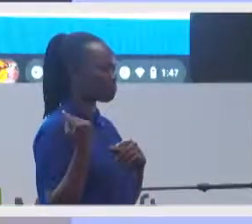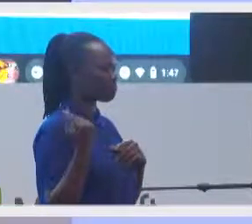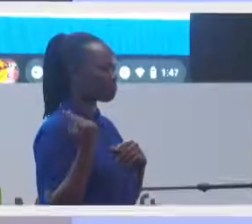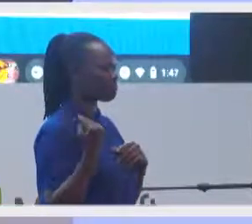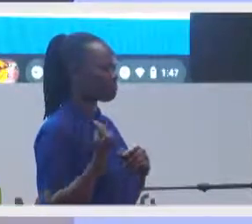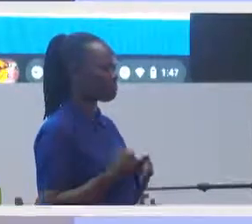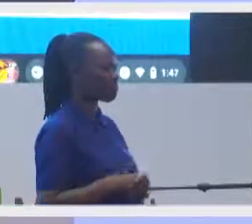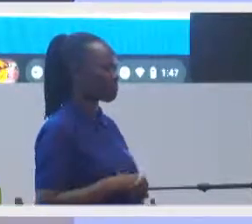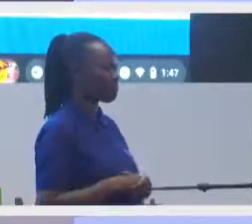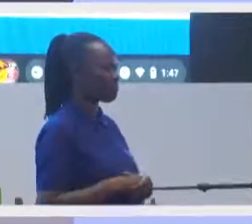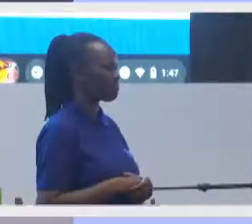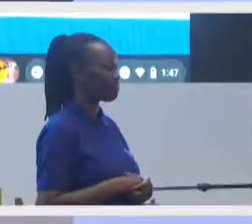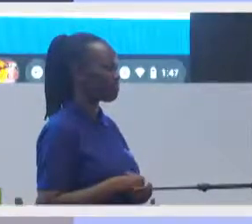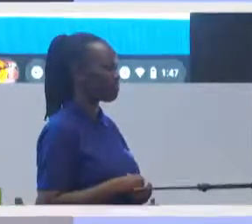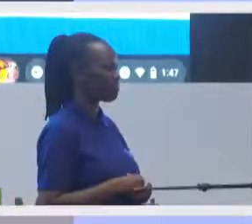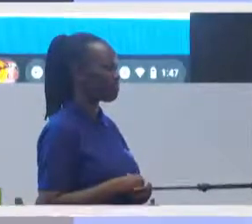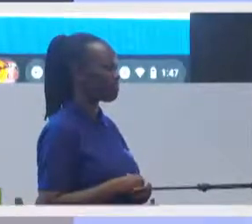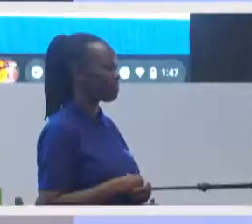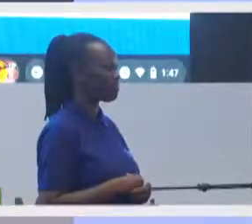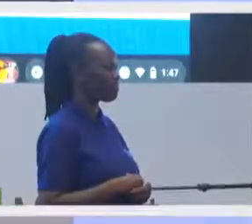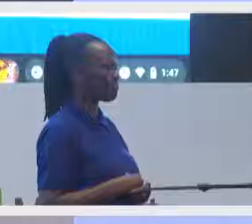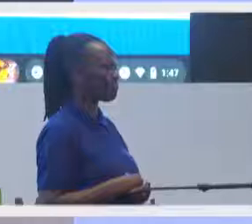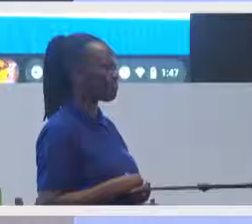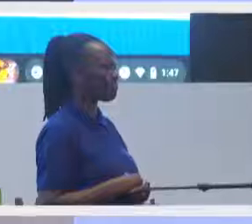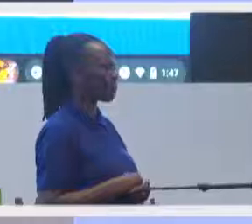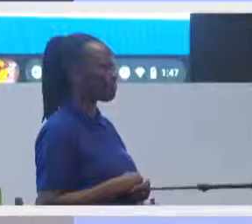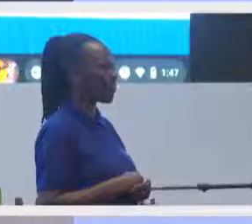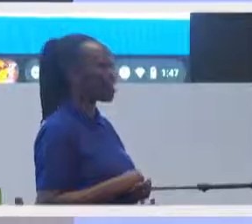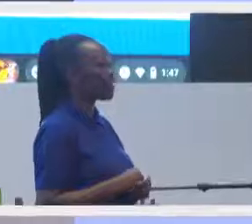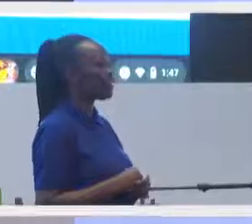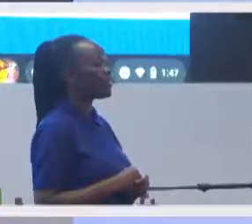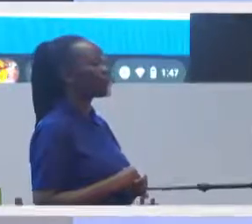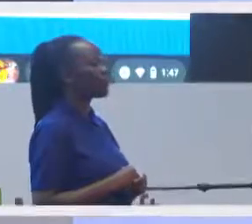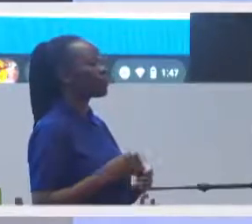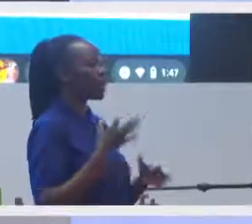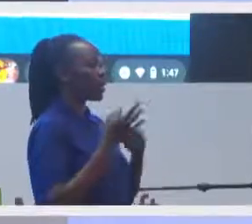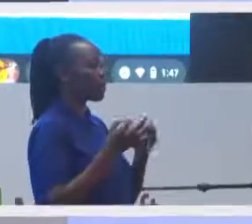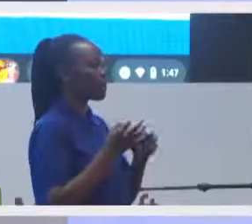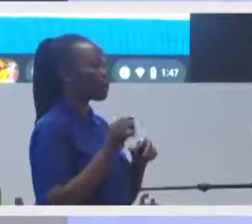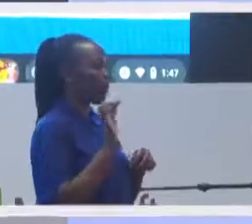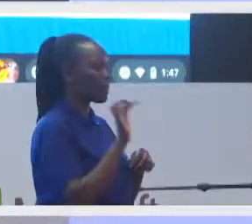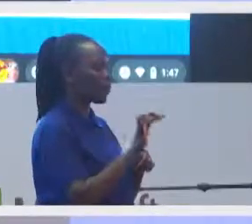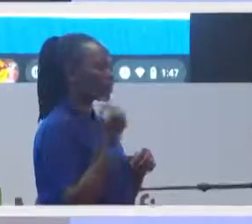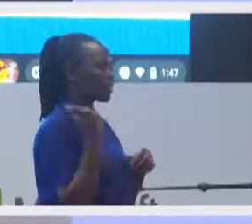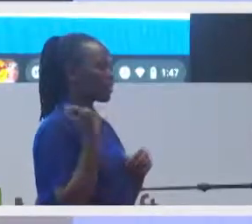course. Who doesn't like cat videos? So if I push this